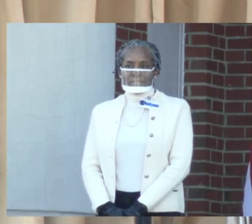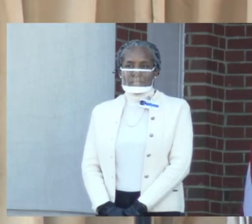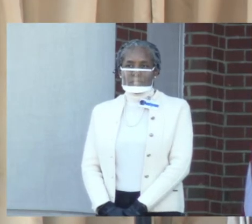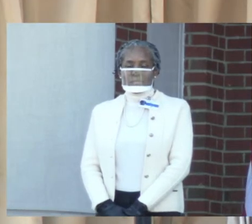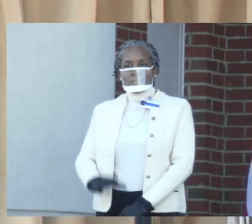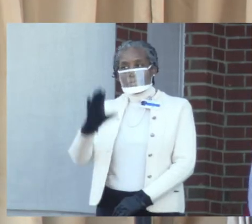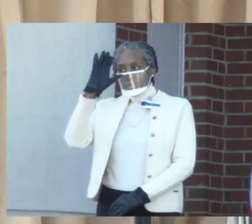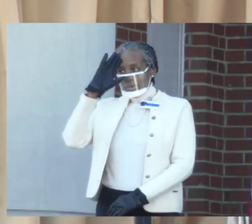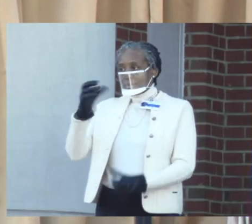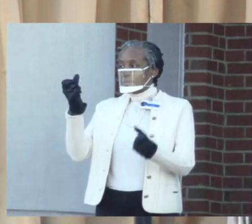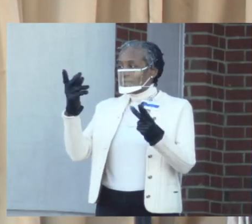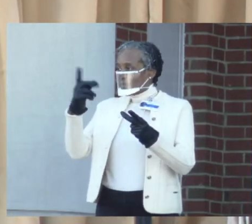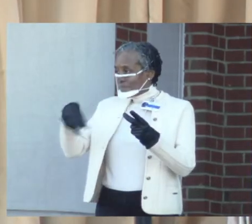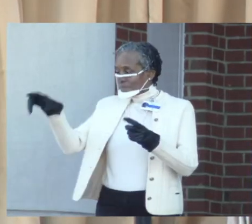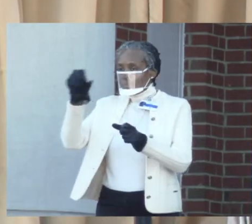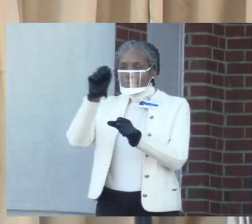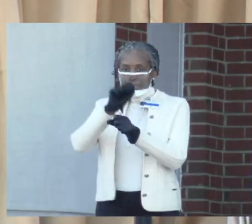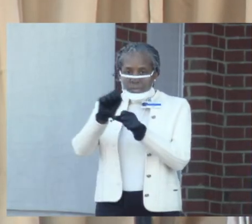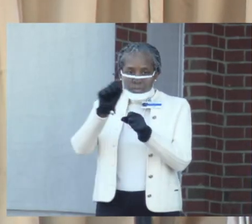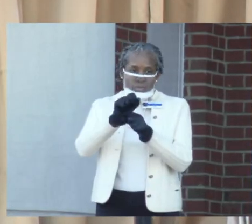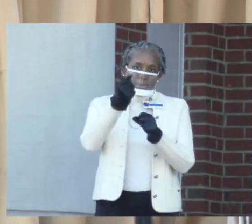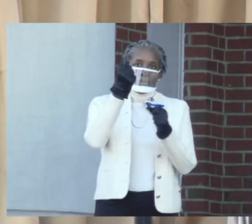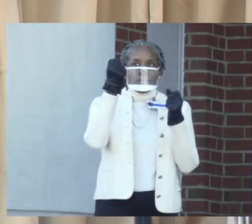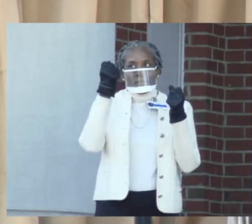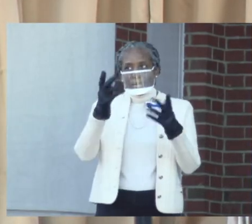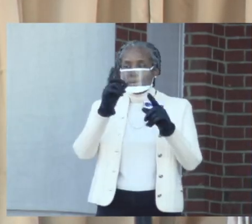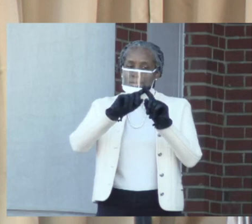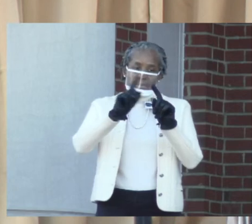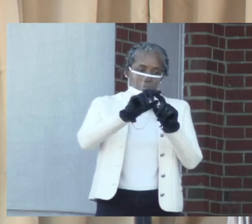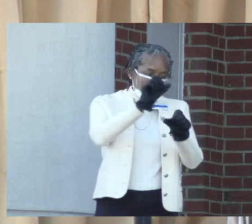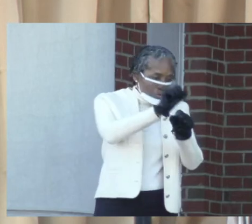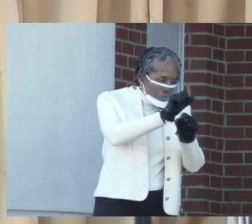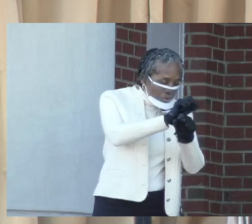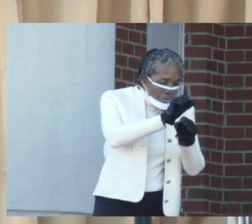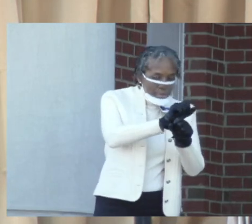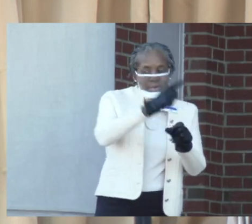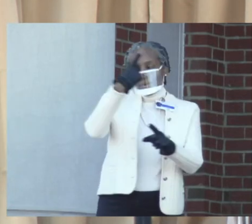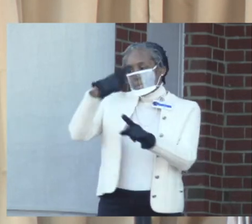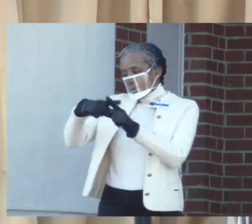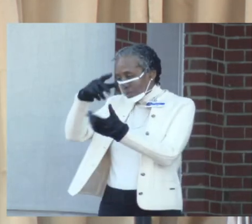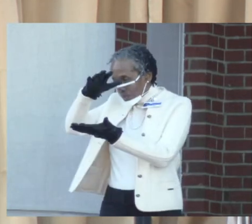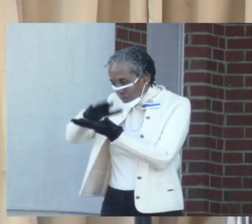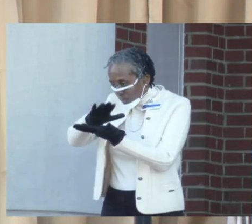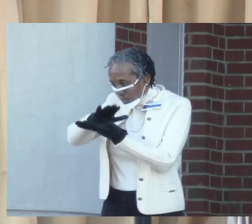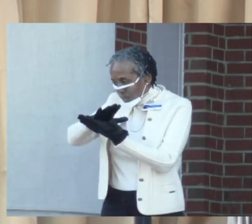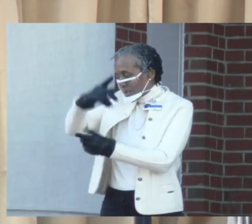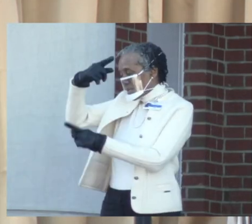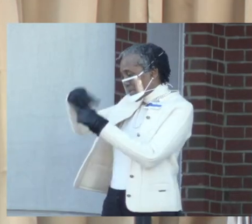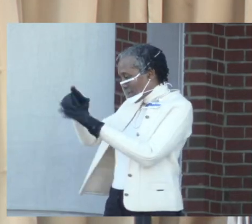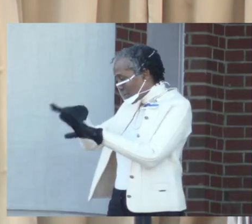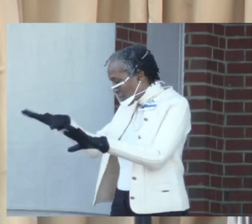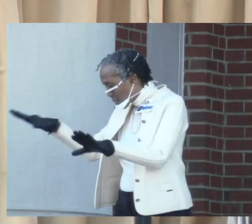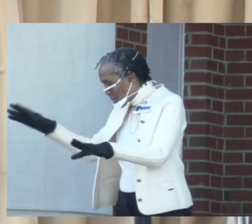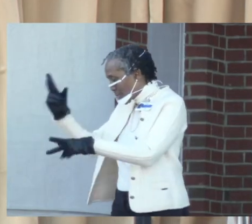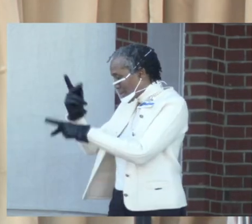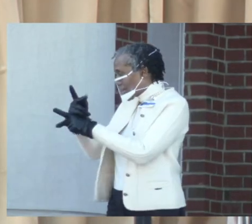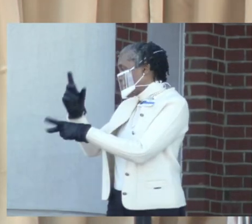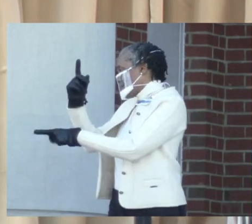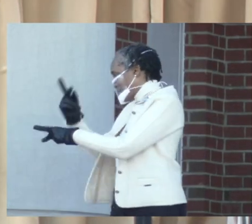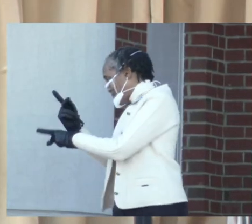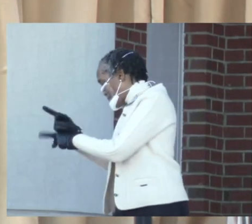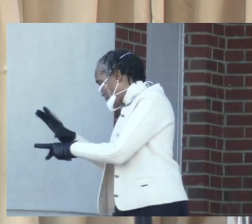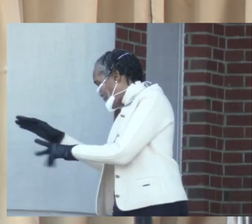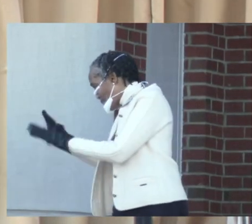We know that many of you have worked one or more jobs while going to school. Many of you have continued to care for children and other